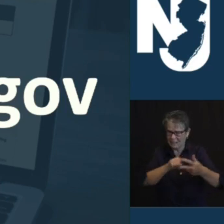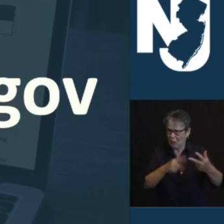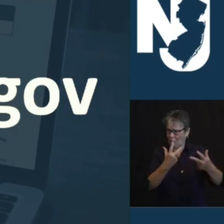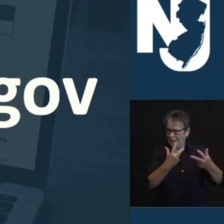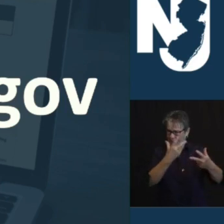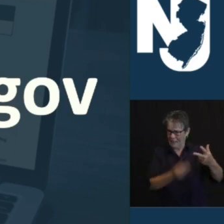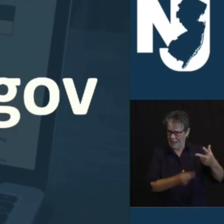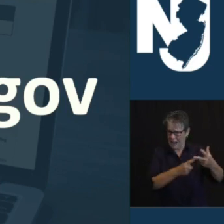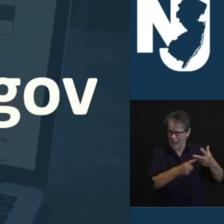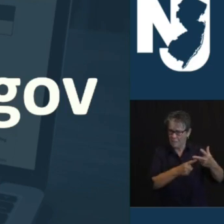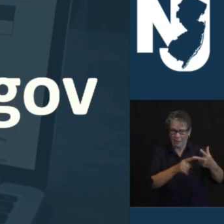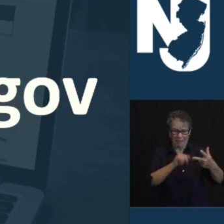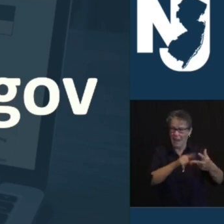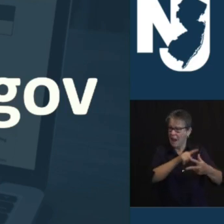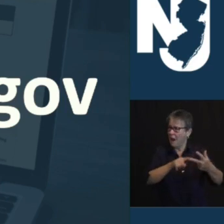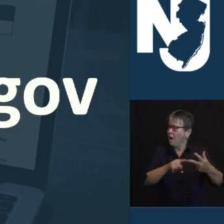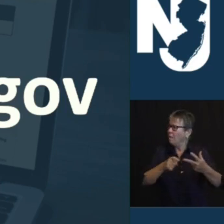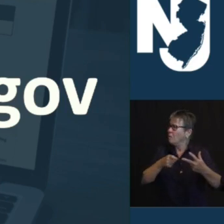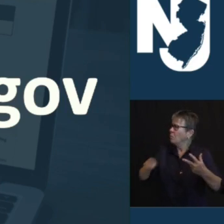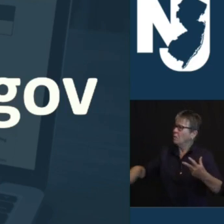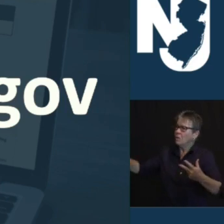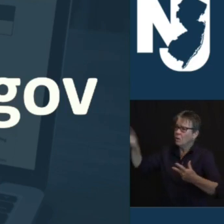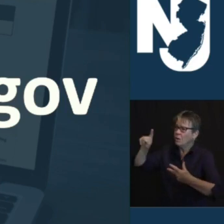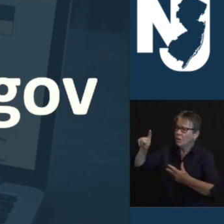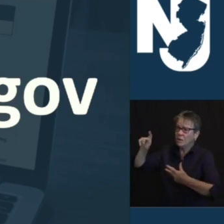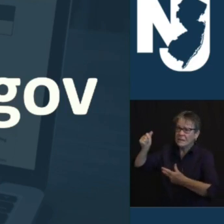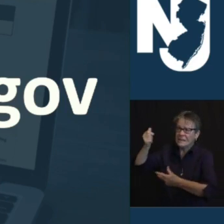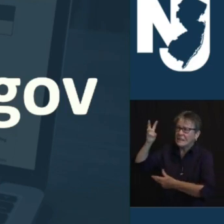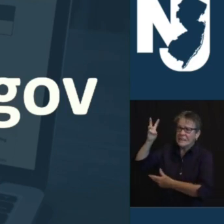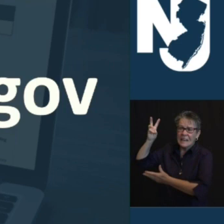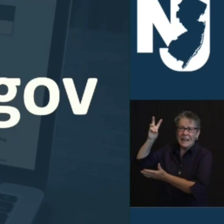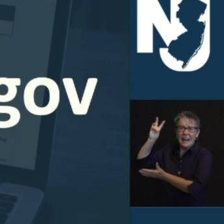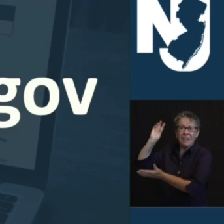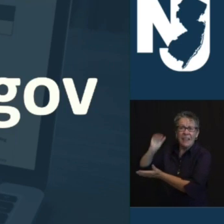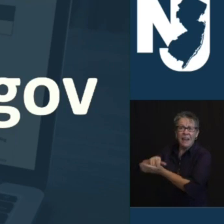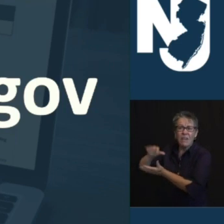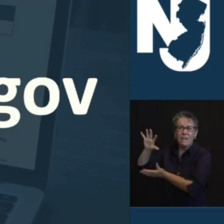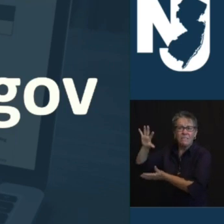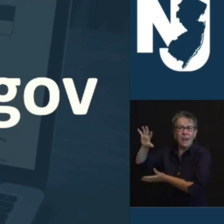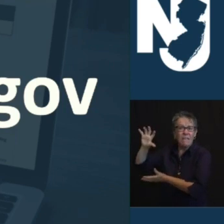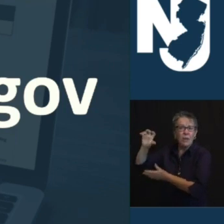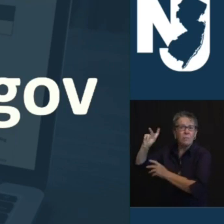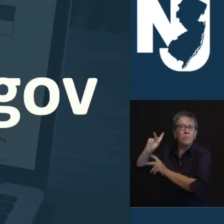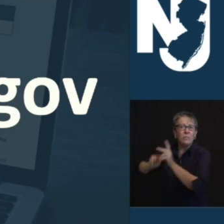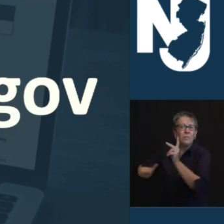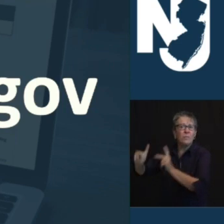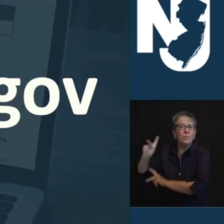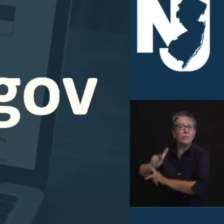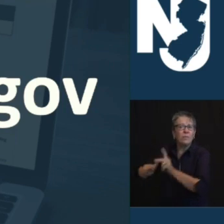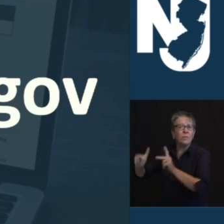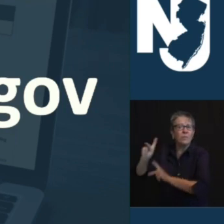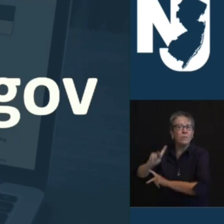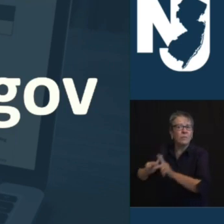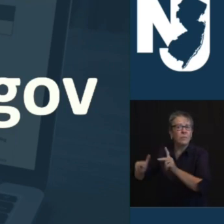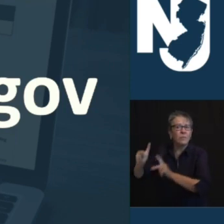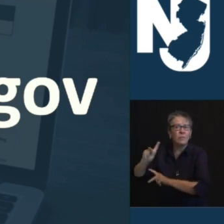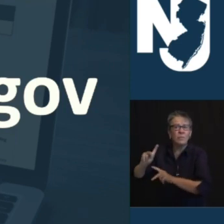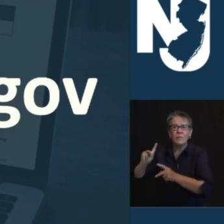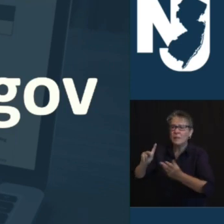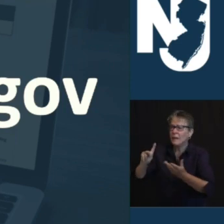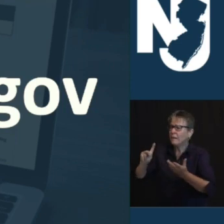16,500 families who have empty spaces at their tables this year because of the virus. Think about that for a second, folks.